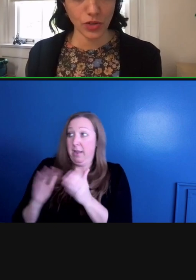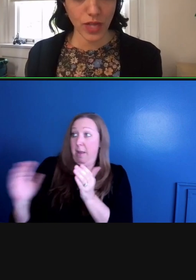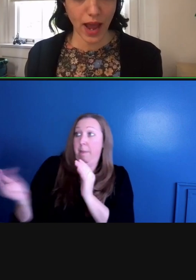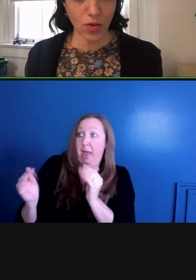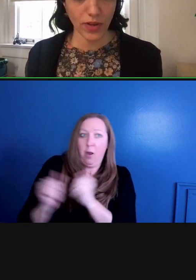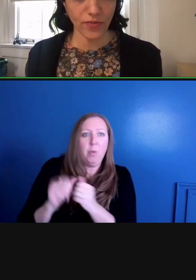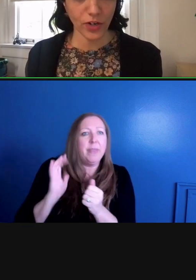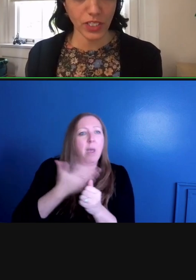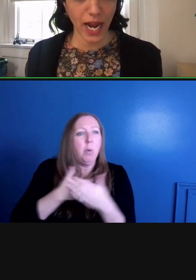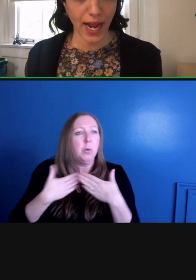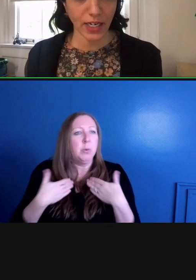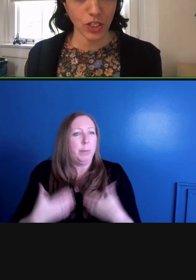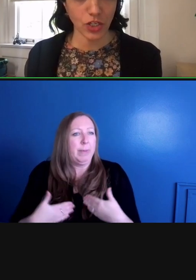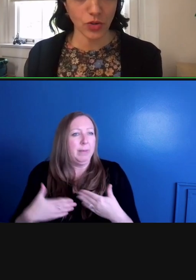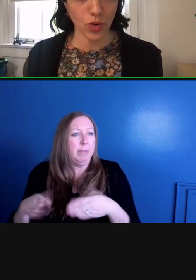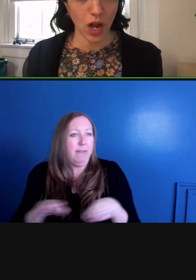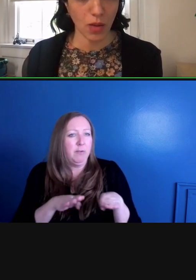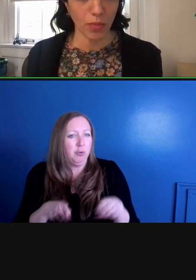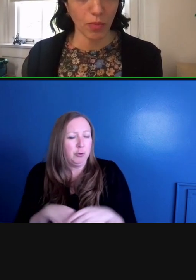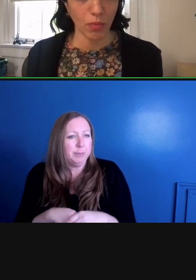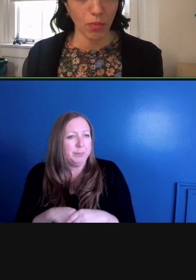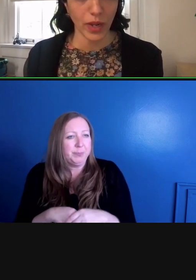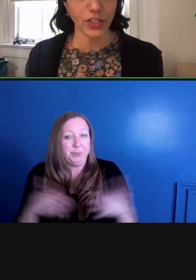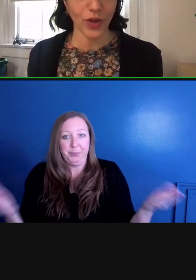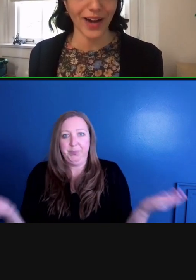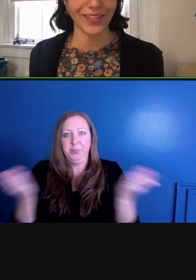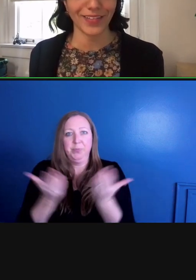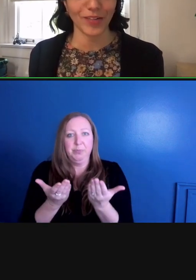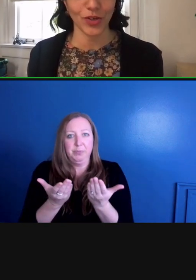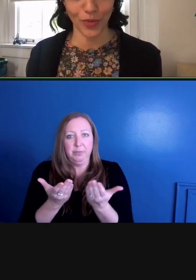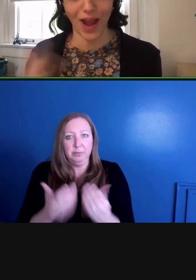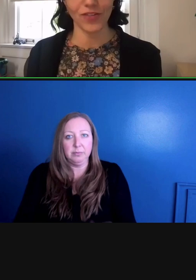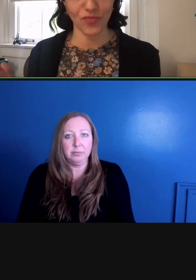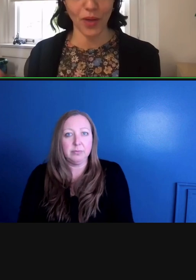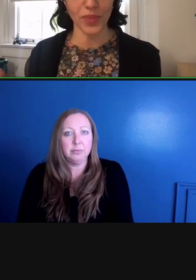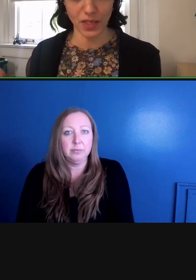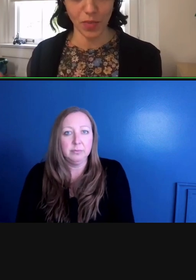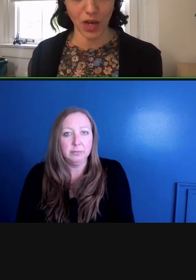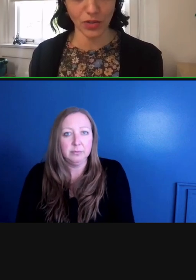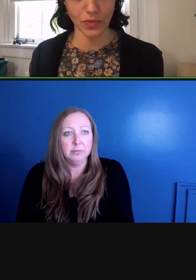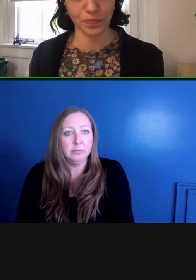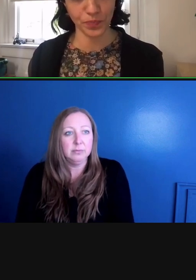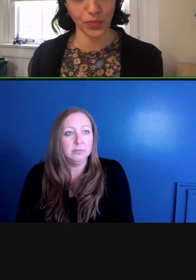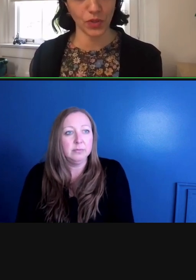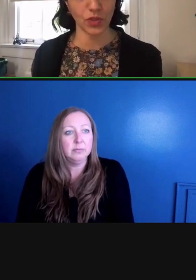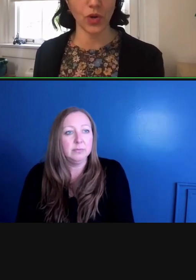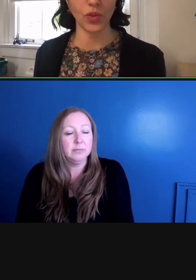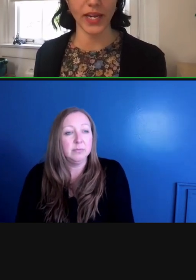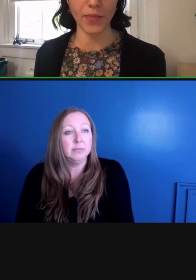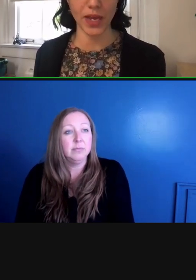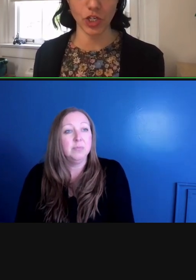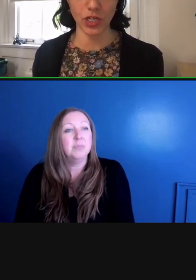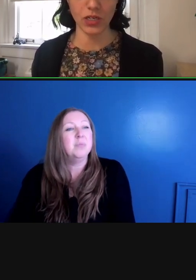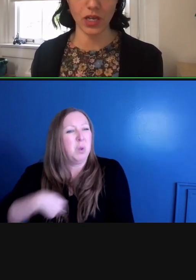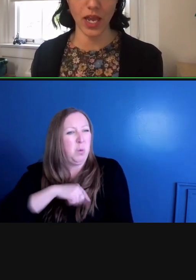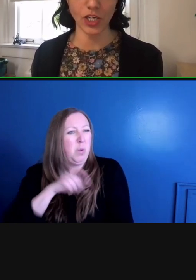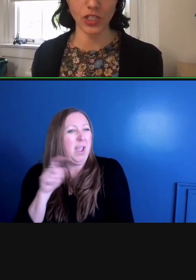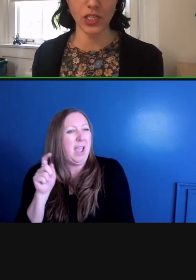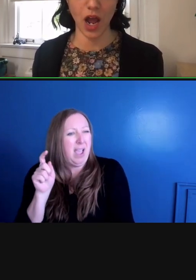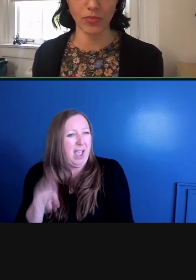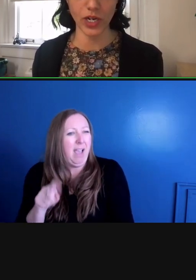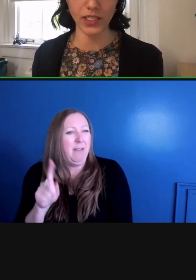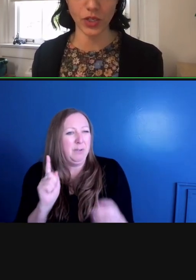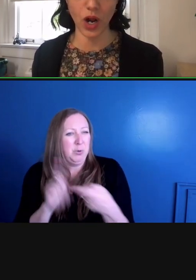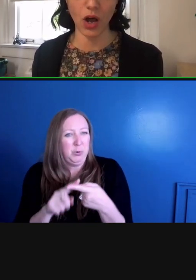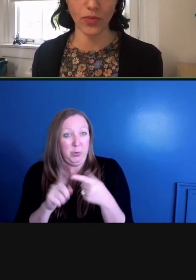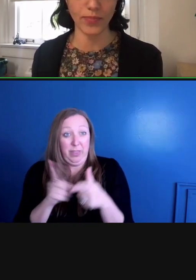So to do that, we first had to extract the graphs from these models. So like I mentioned, the